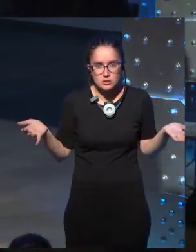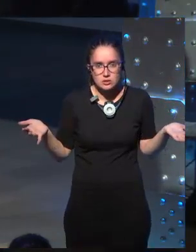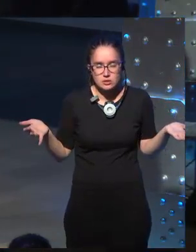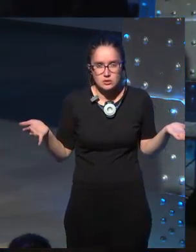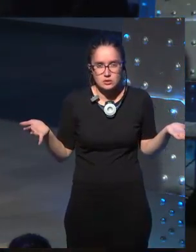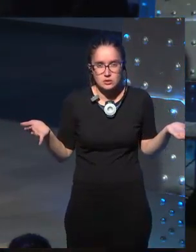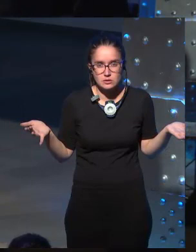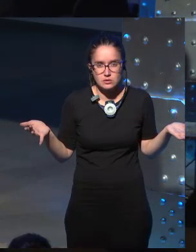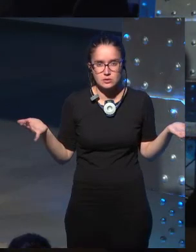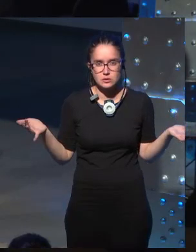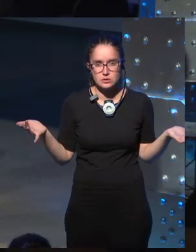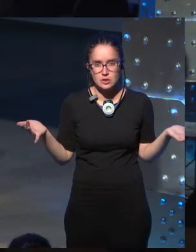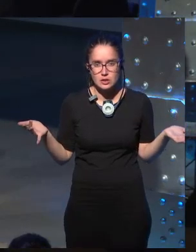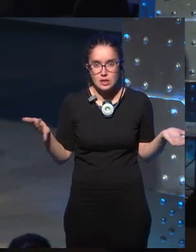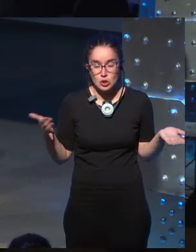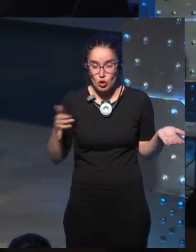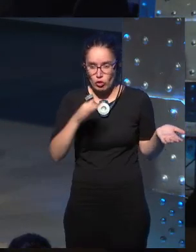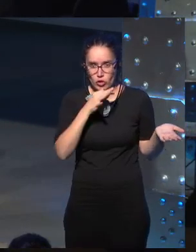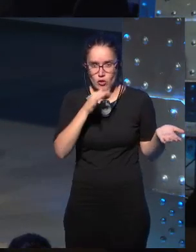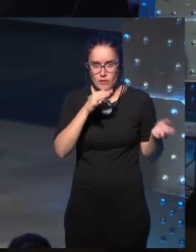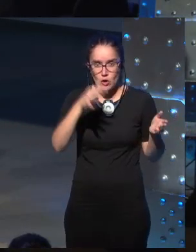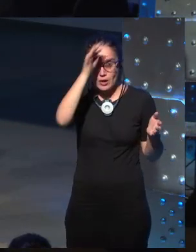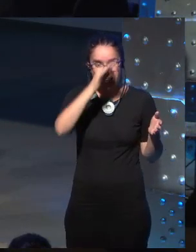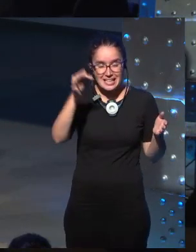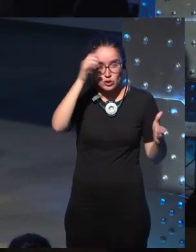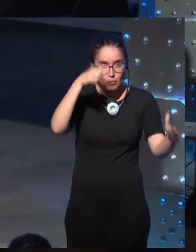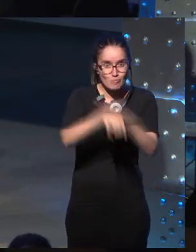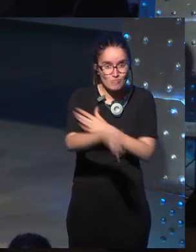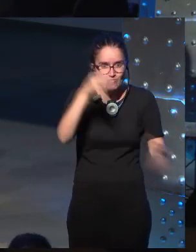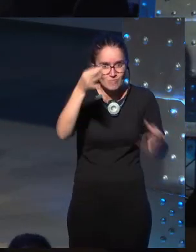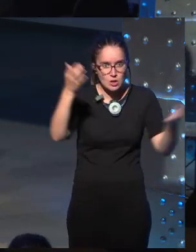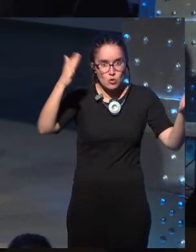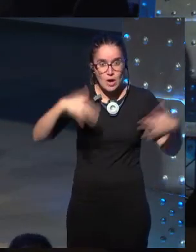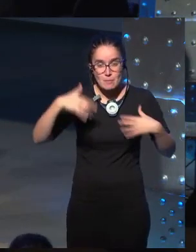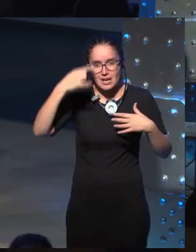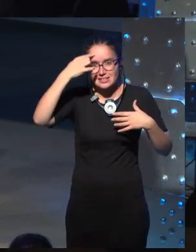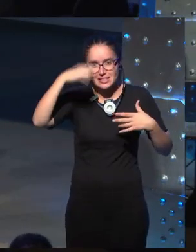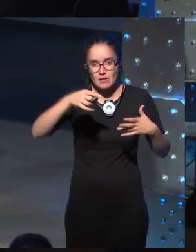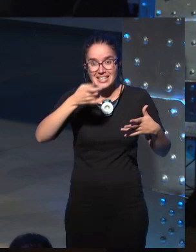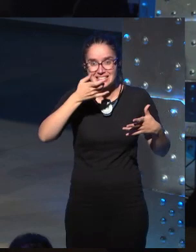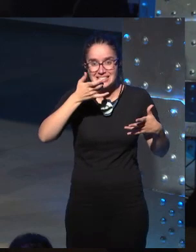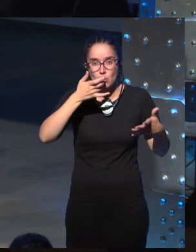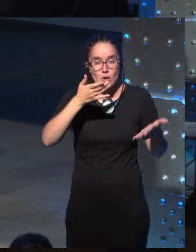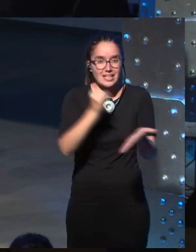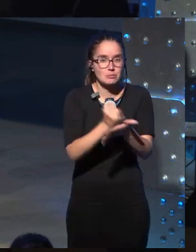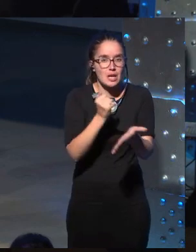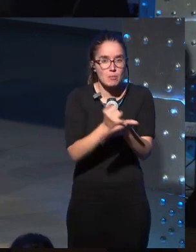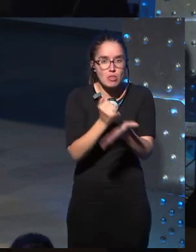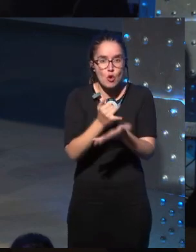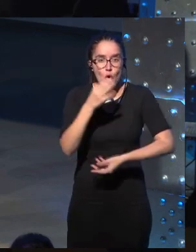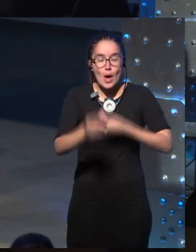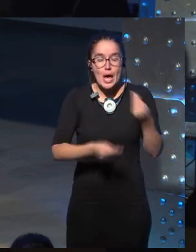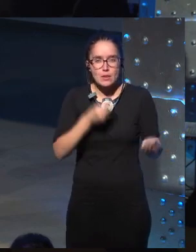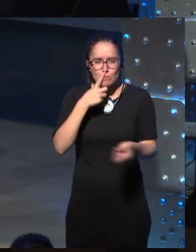in these theories to be able to conduct an experiment or give a prediction that